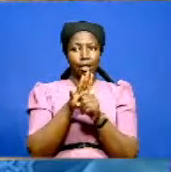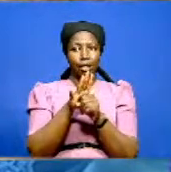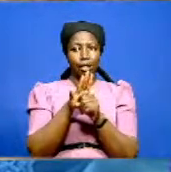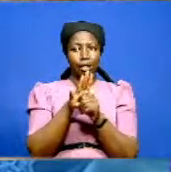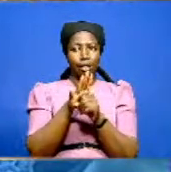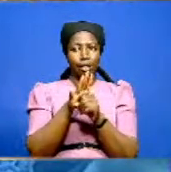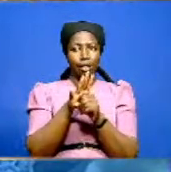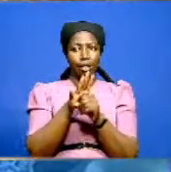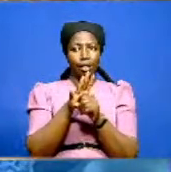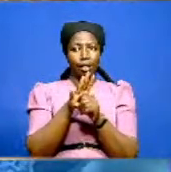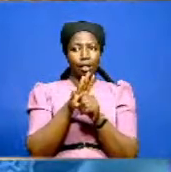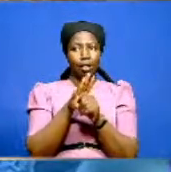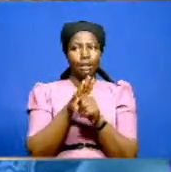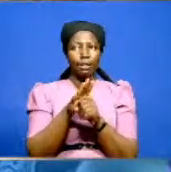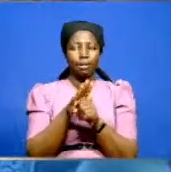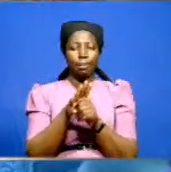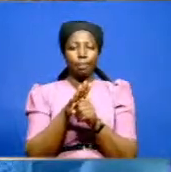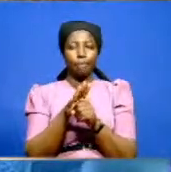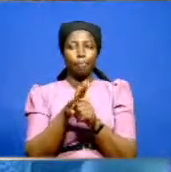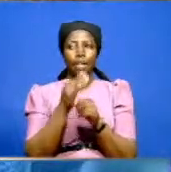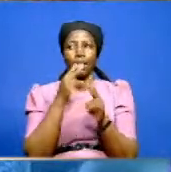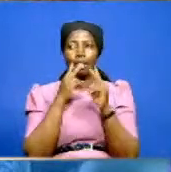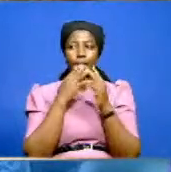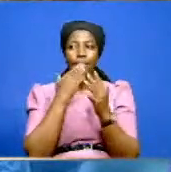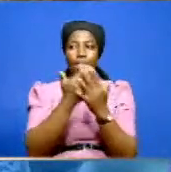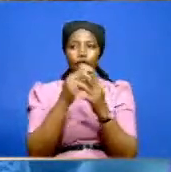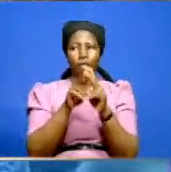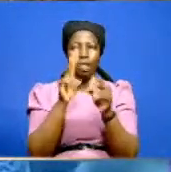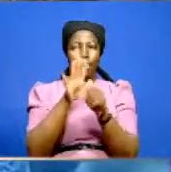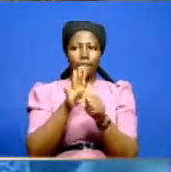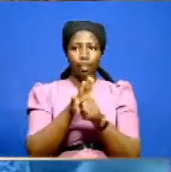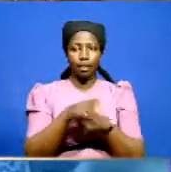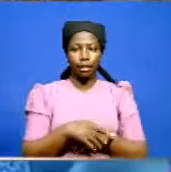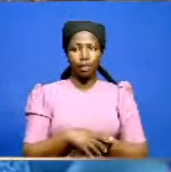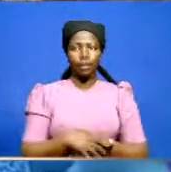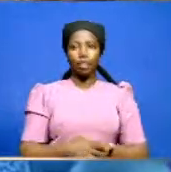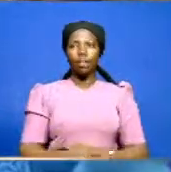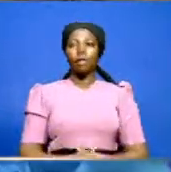Oh, pole. Thank you very much.